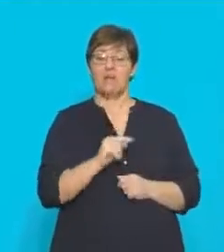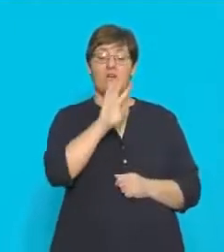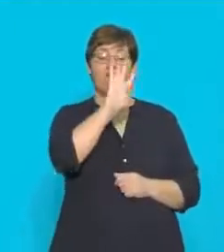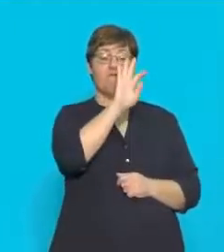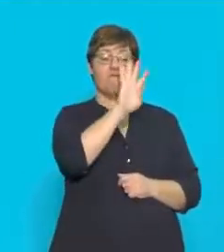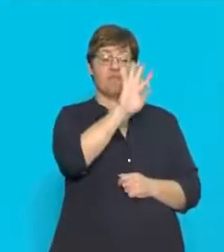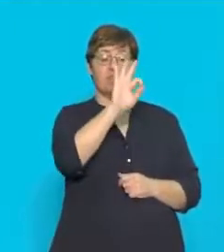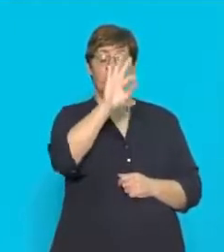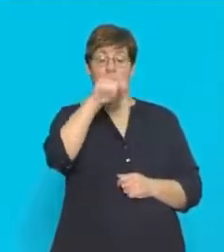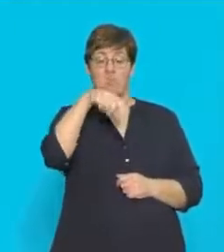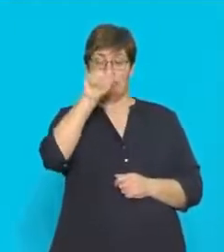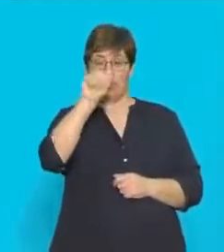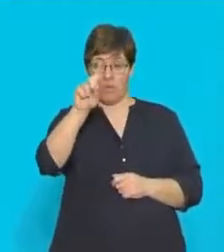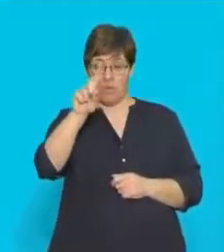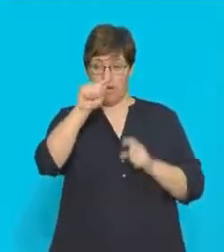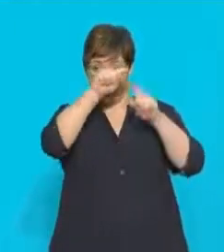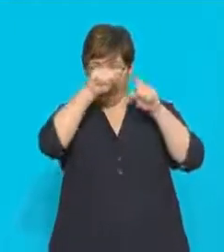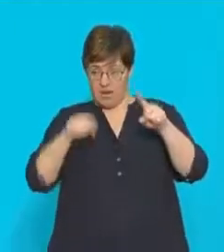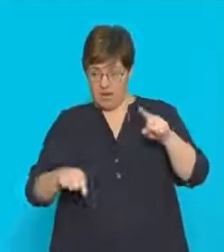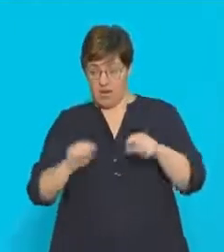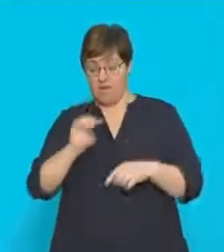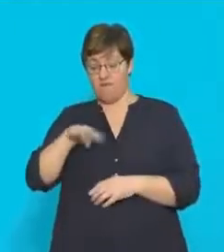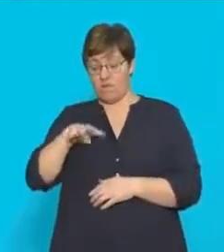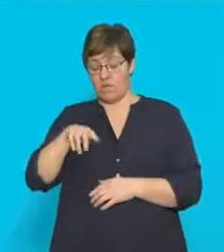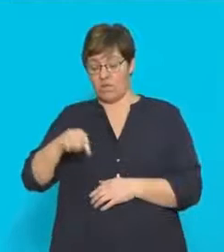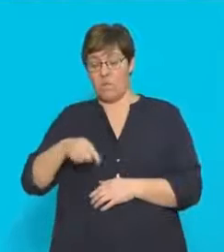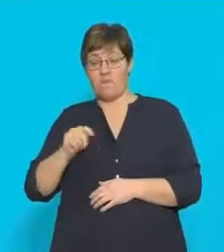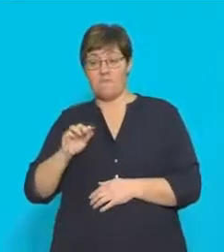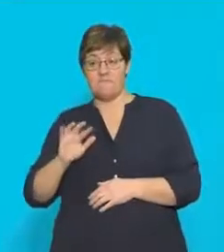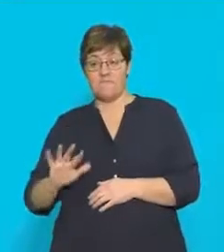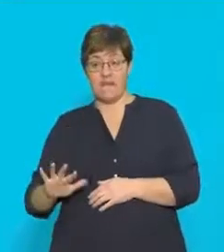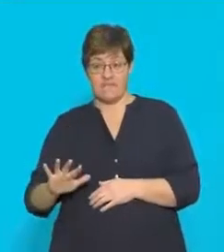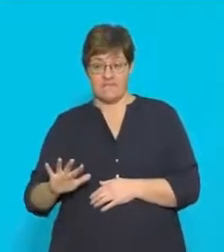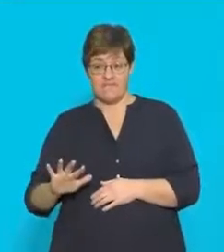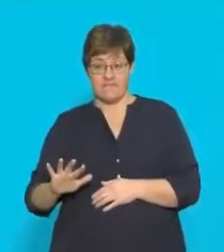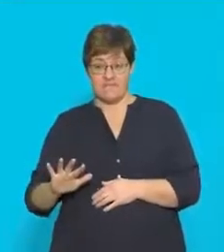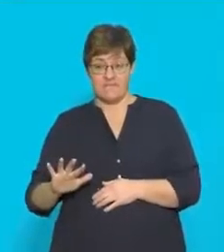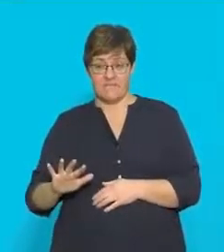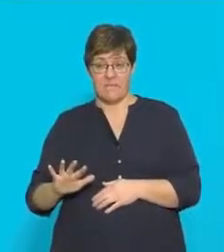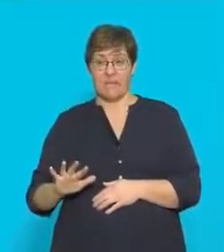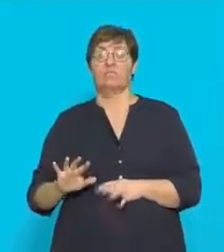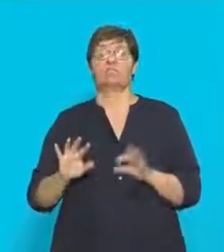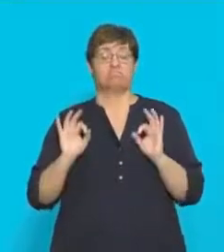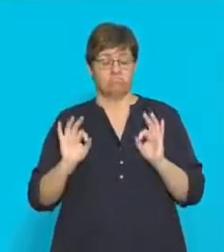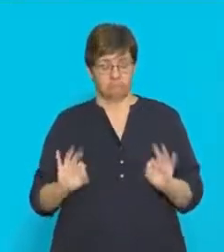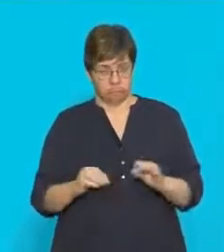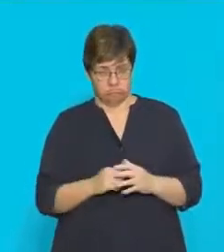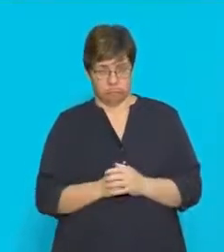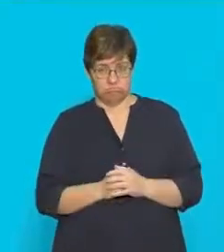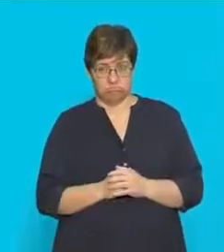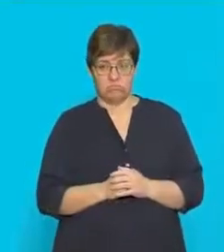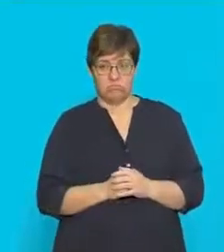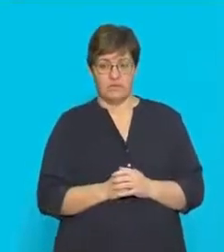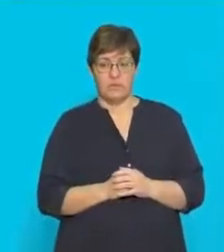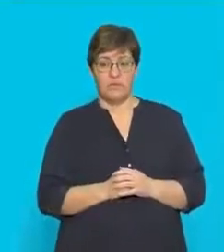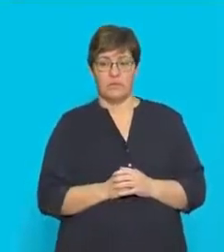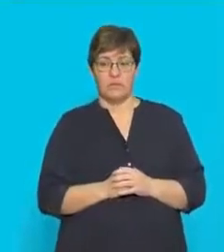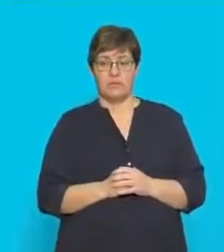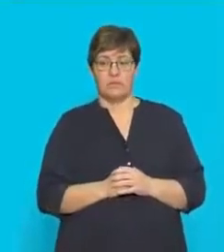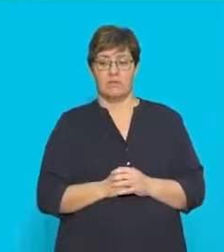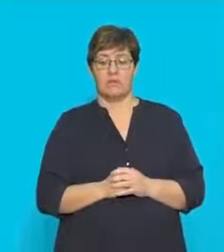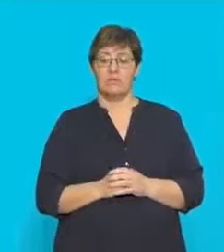43,61, and the side across it is 14,5, so that